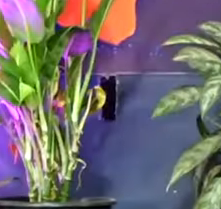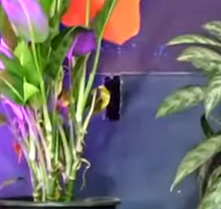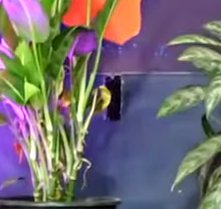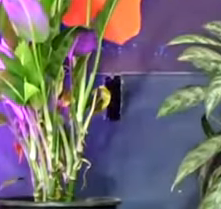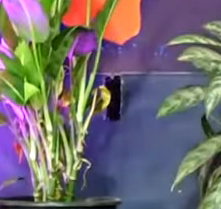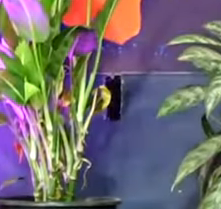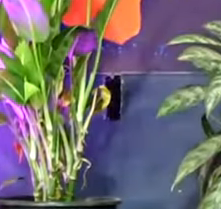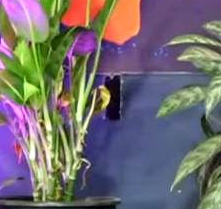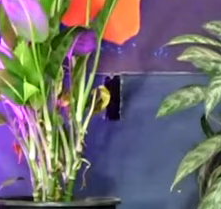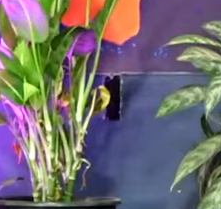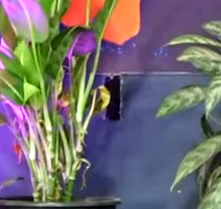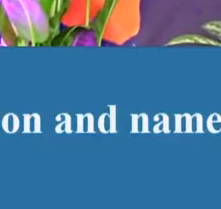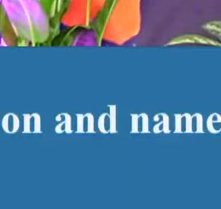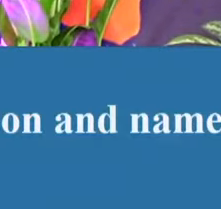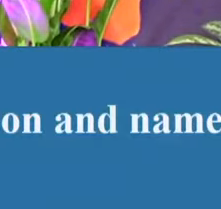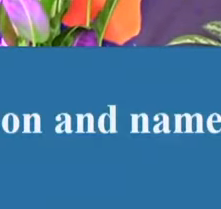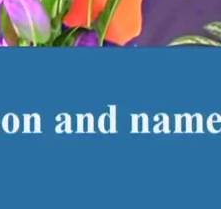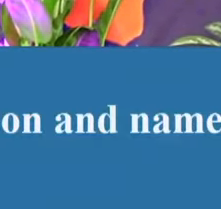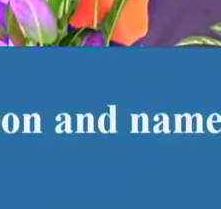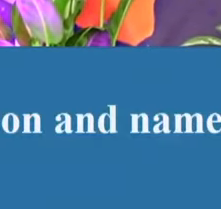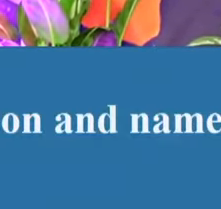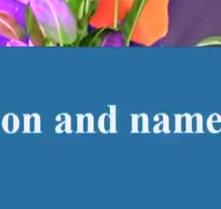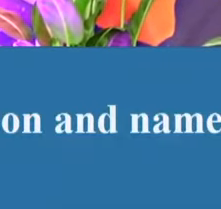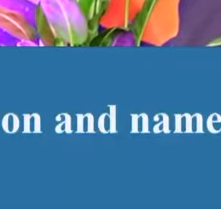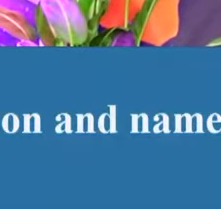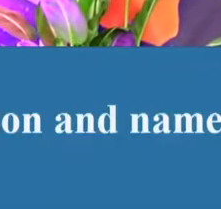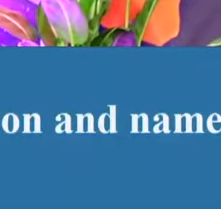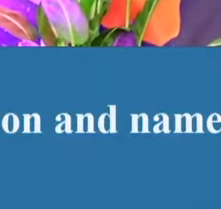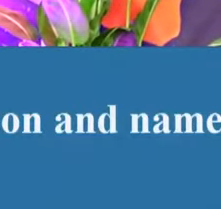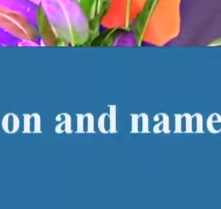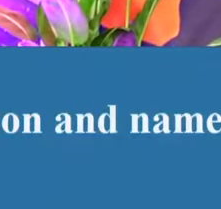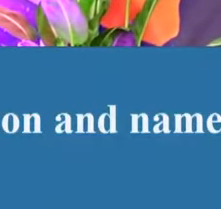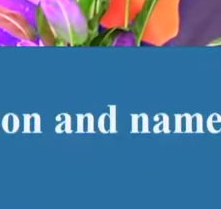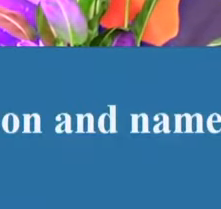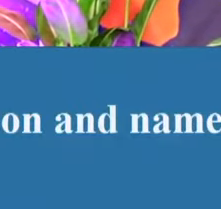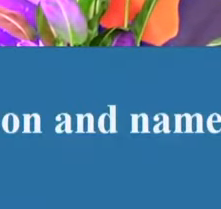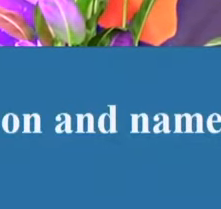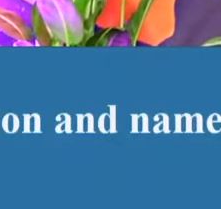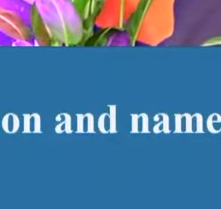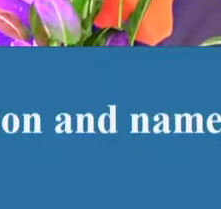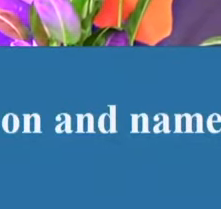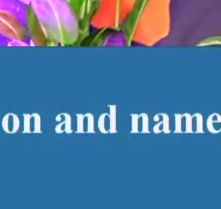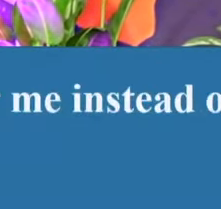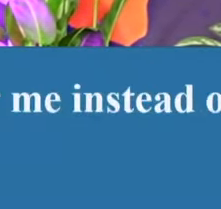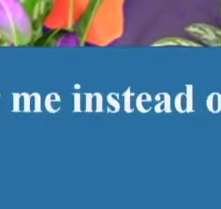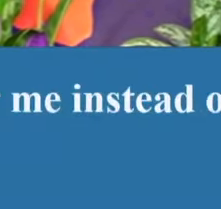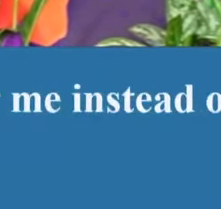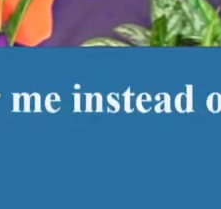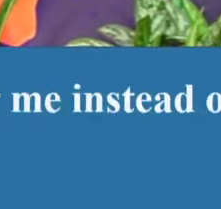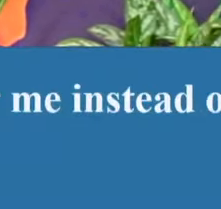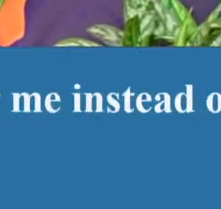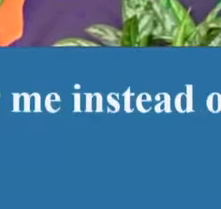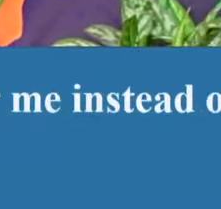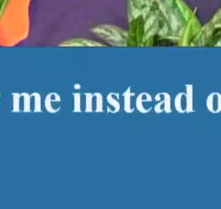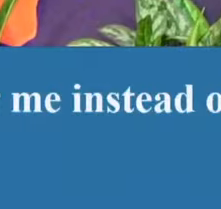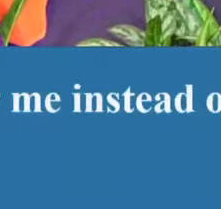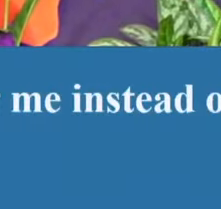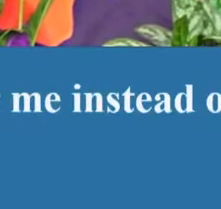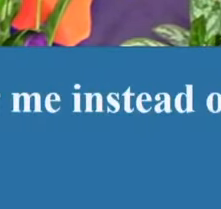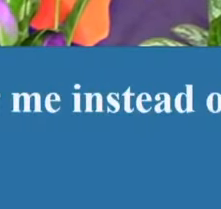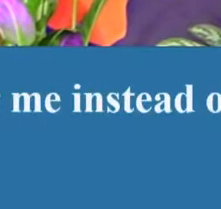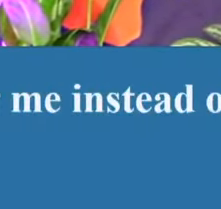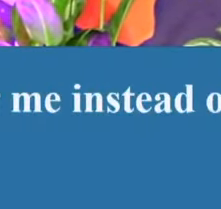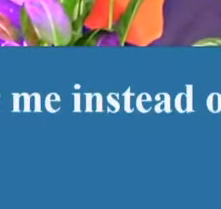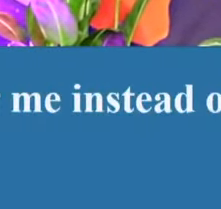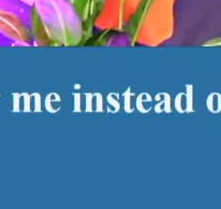wife. Adam knew his wife and bare a son and called his name Seth. For